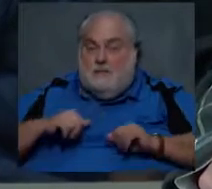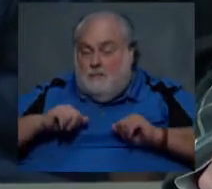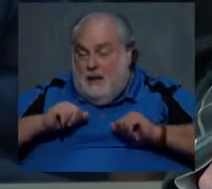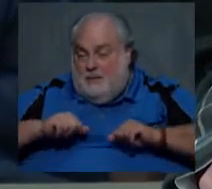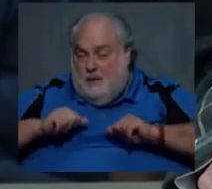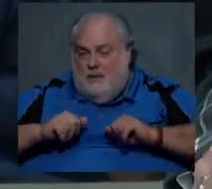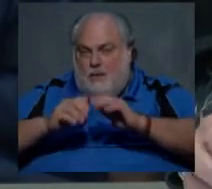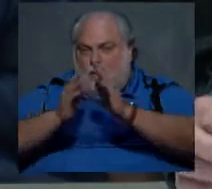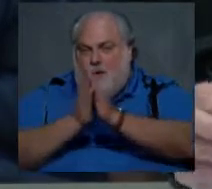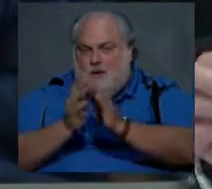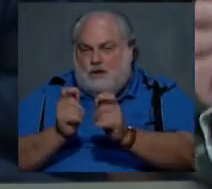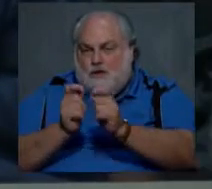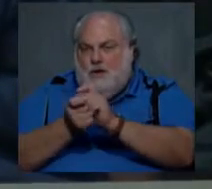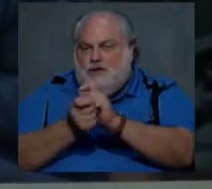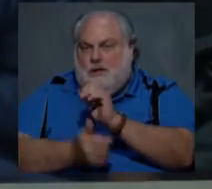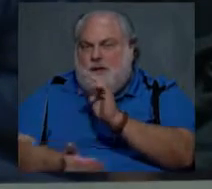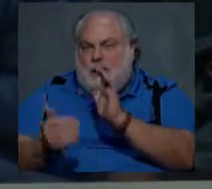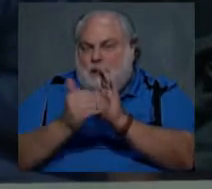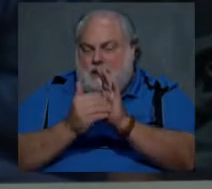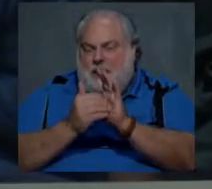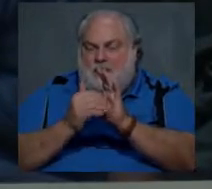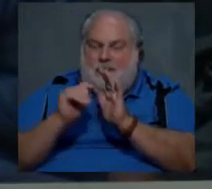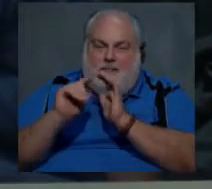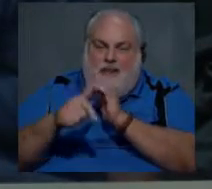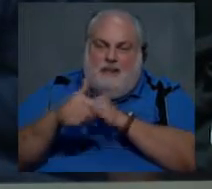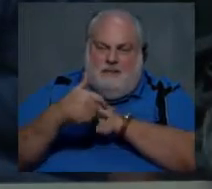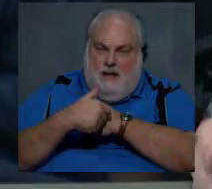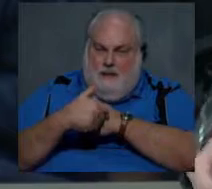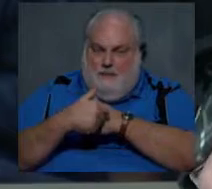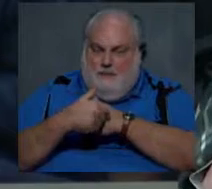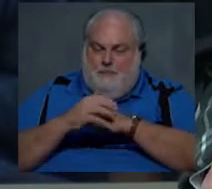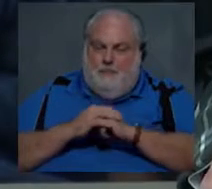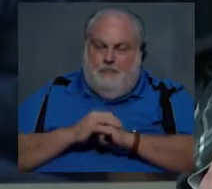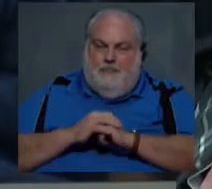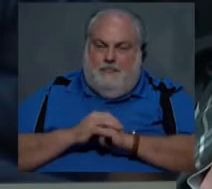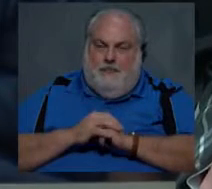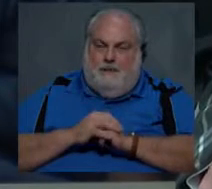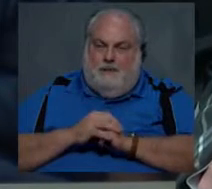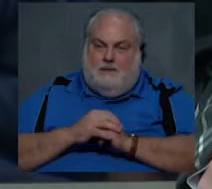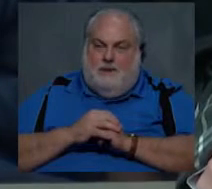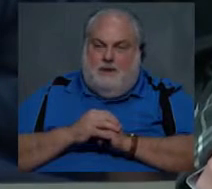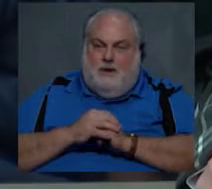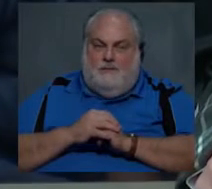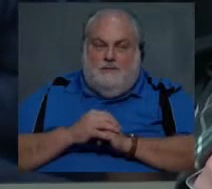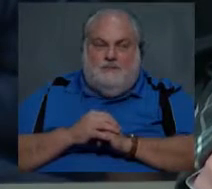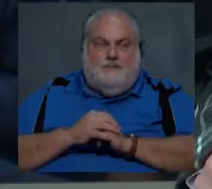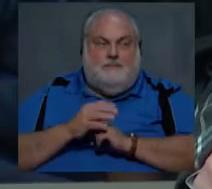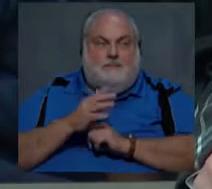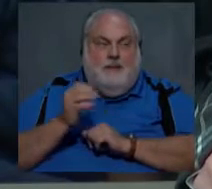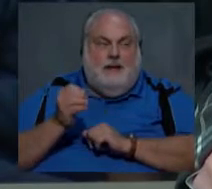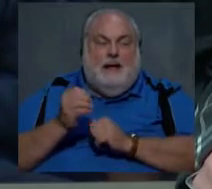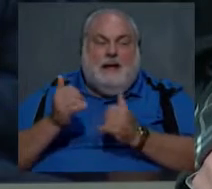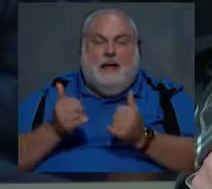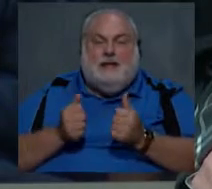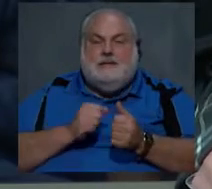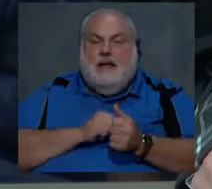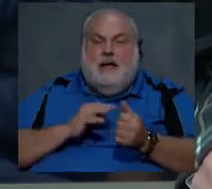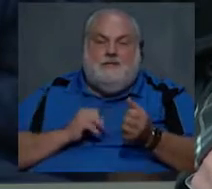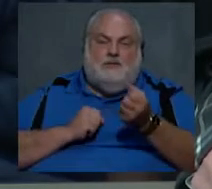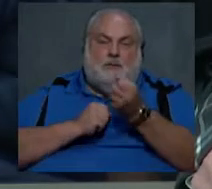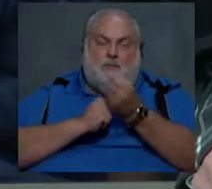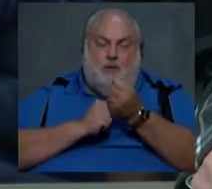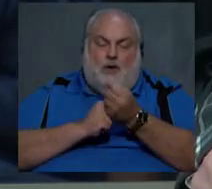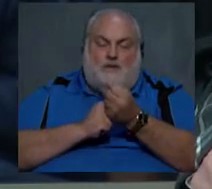future, they will request a revision to the PCD zoning to add the restaurant as an allowable use. Staff now recommends approval of the request,